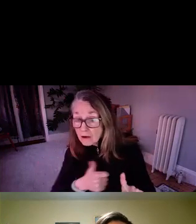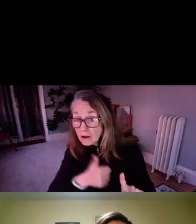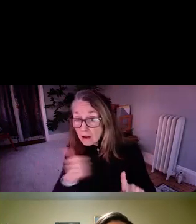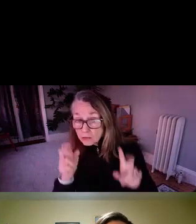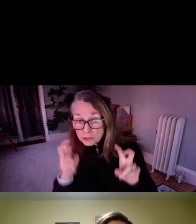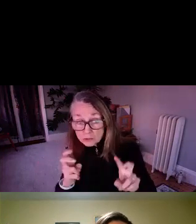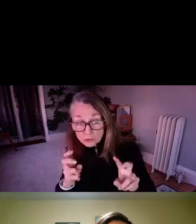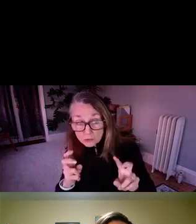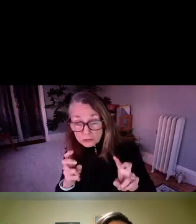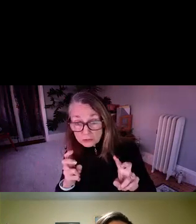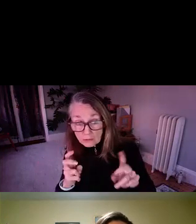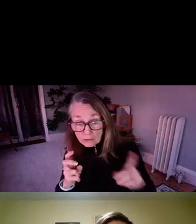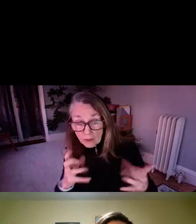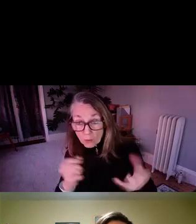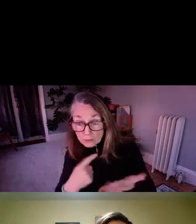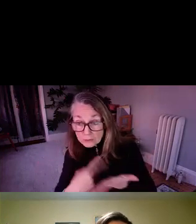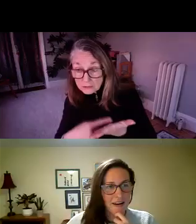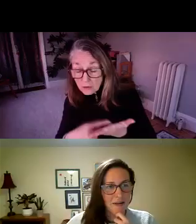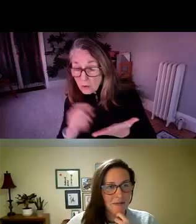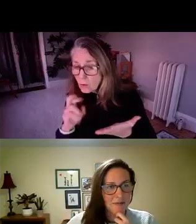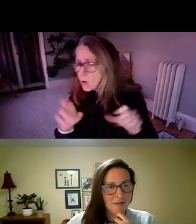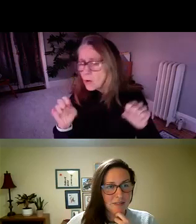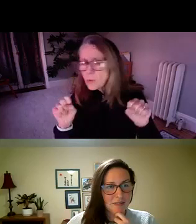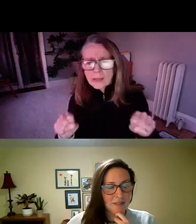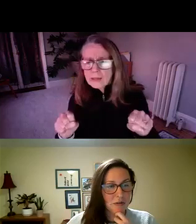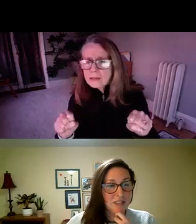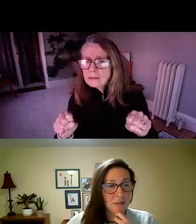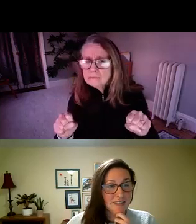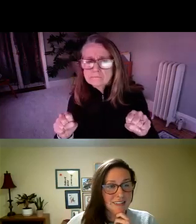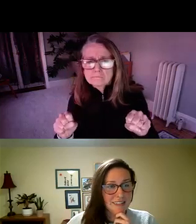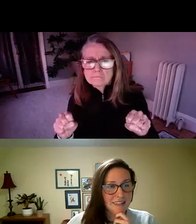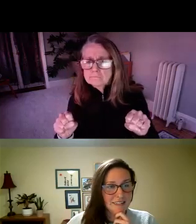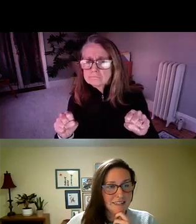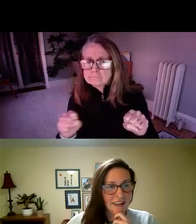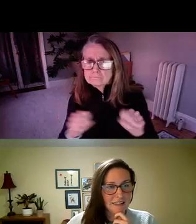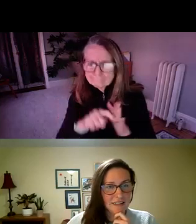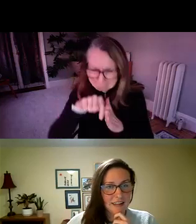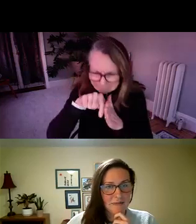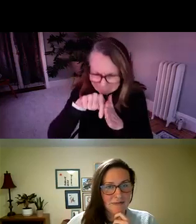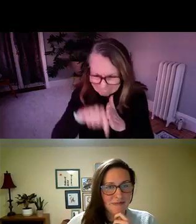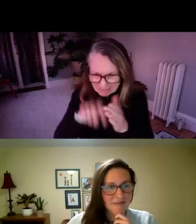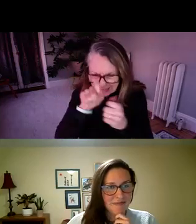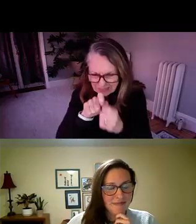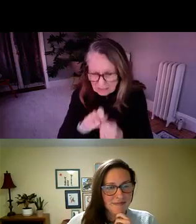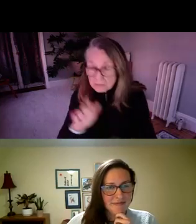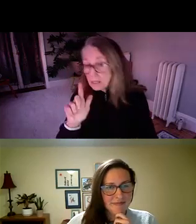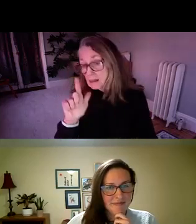could discuss at this point, or we can always go deeper into the details at a later time.